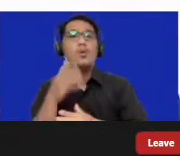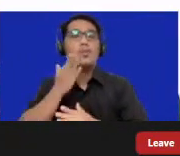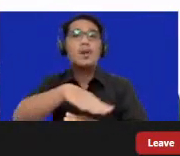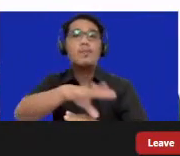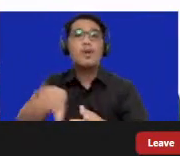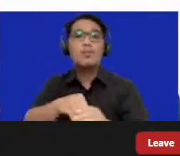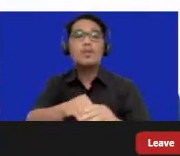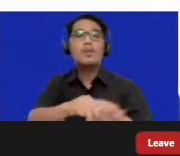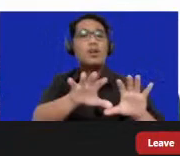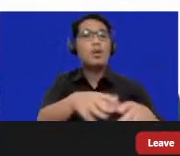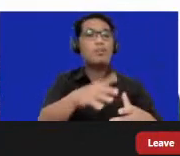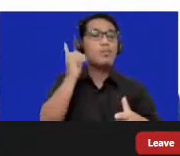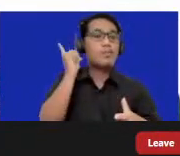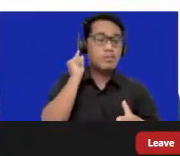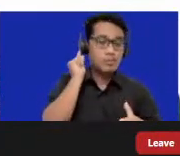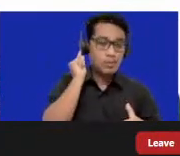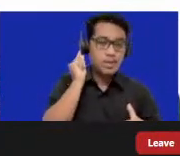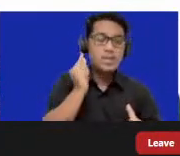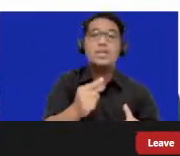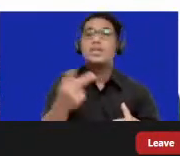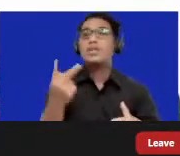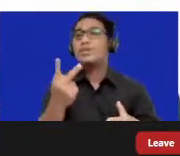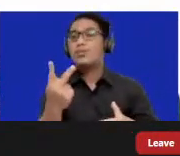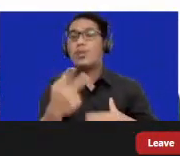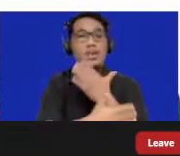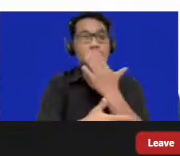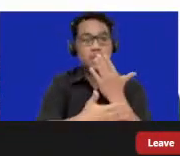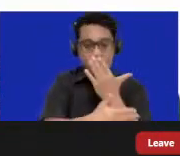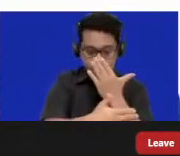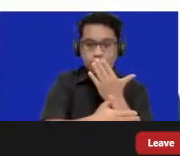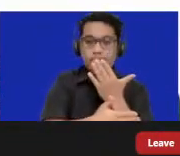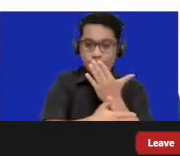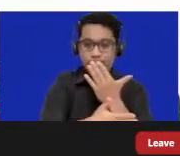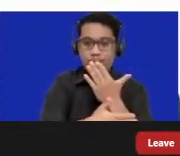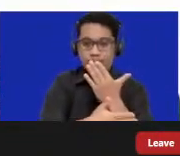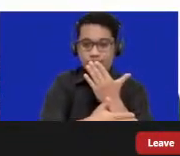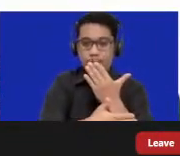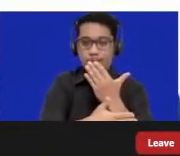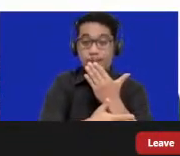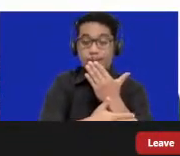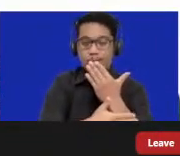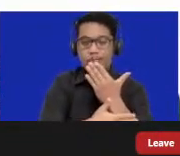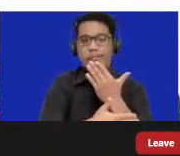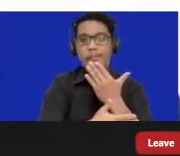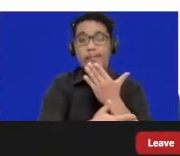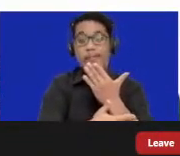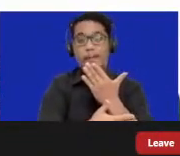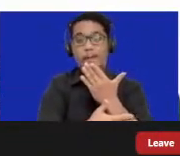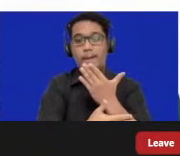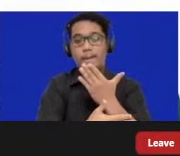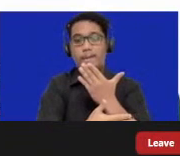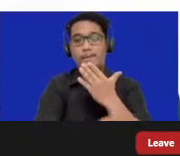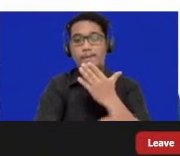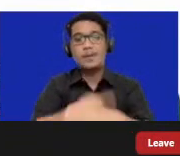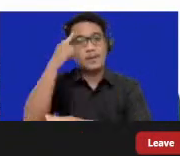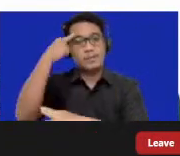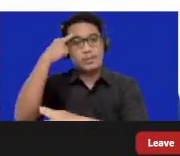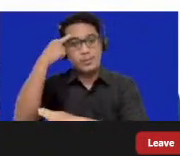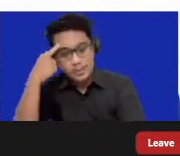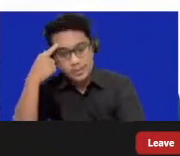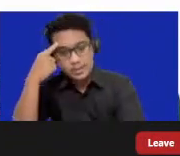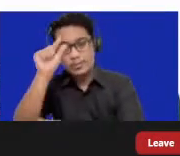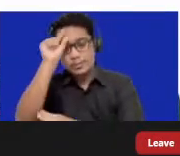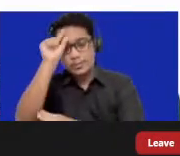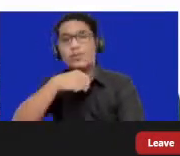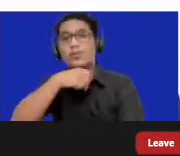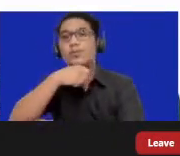countries. And then the care for elderly, the care for disabled people,